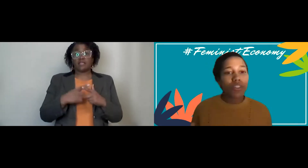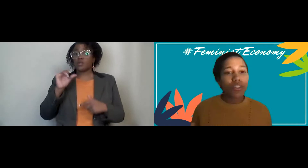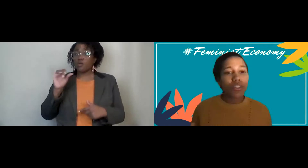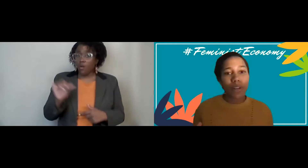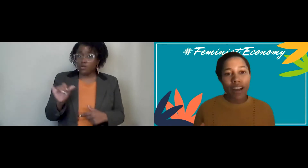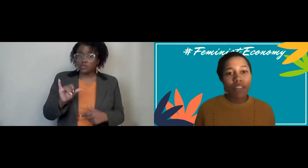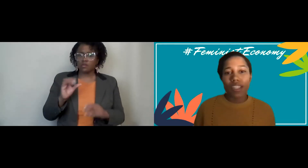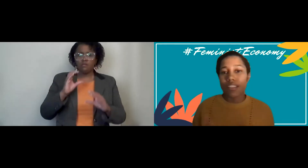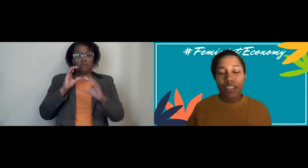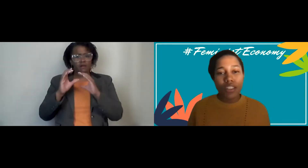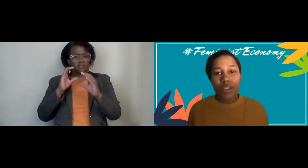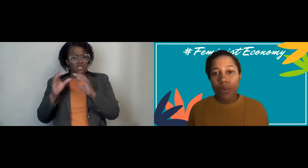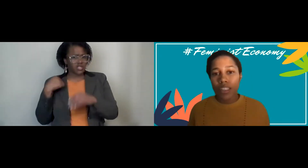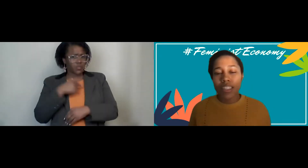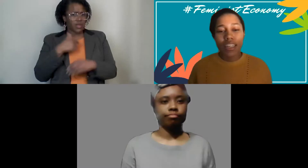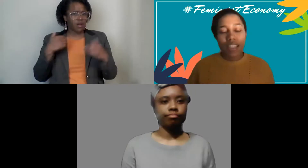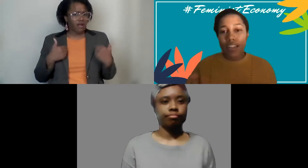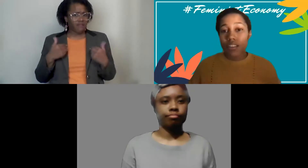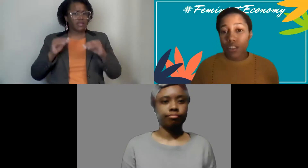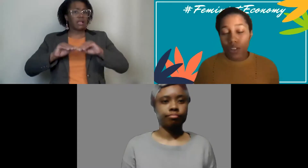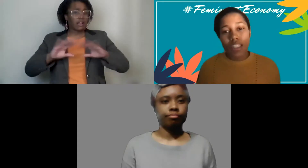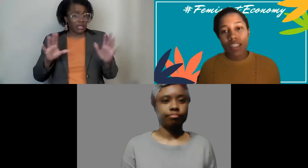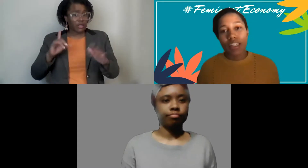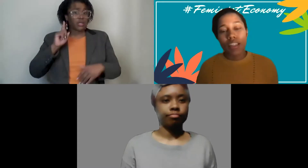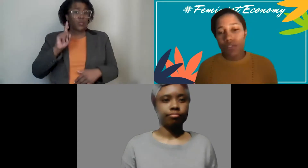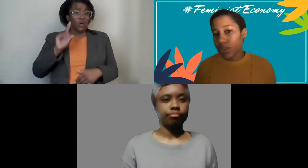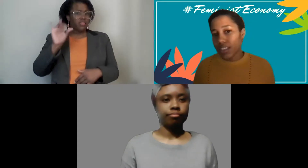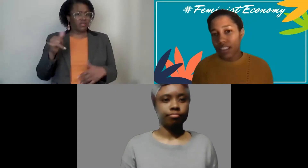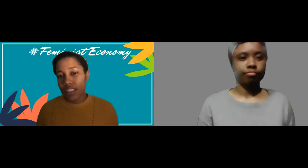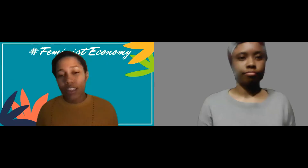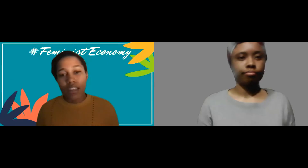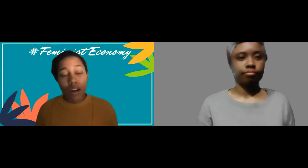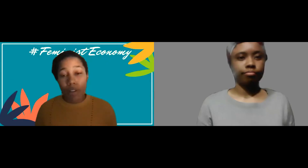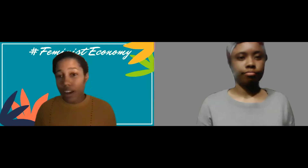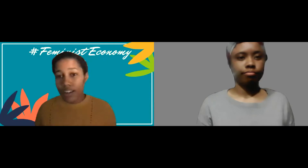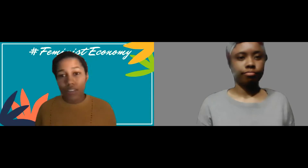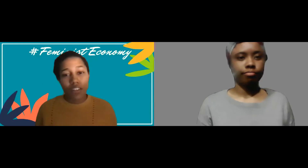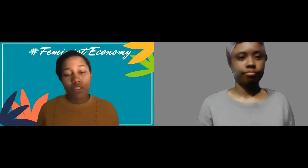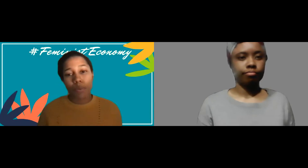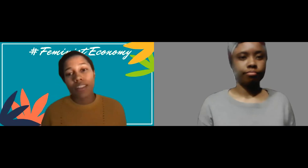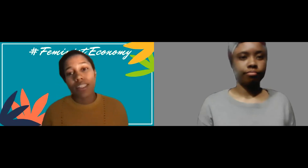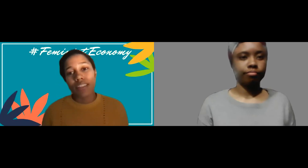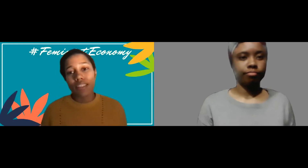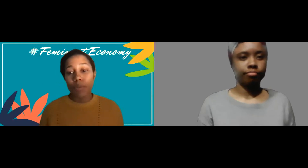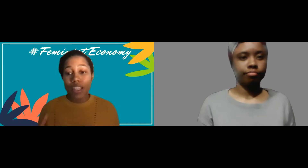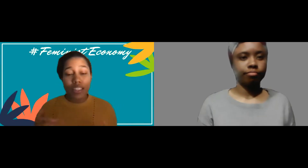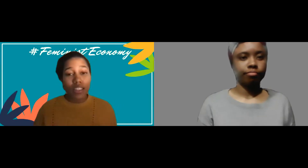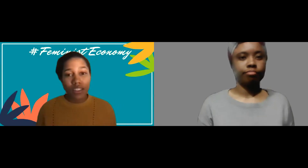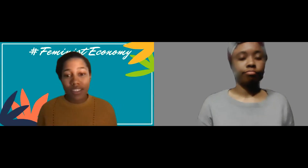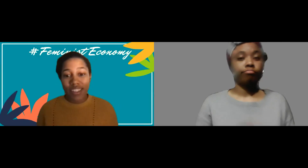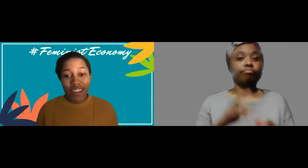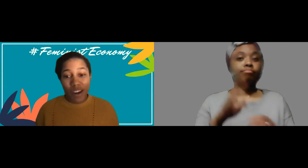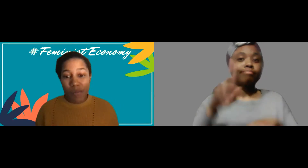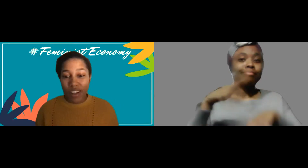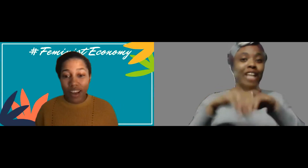conversation we're having is clearly one that is currently influencing a lot of national politics. And we think that